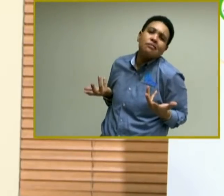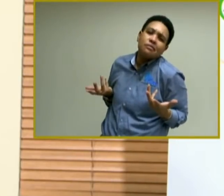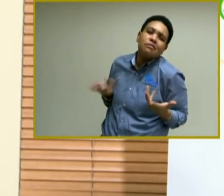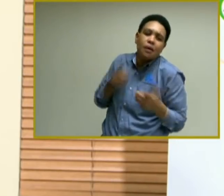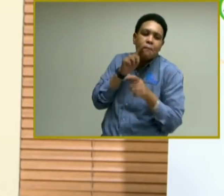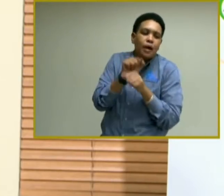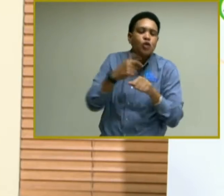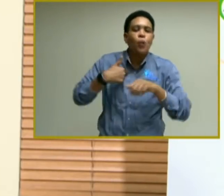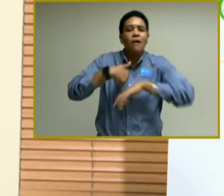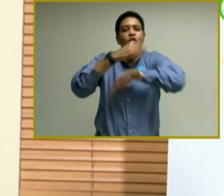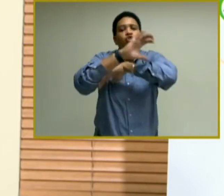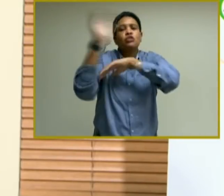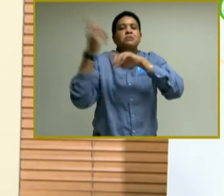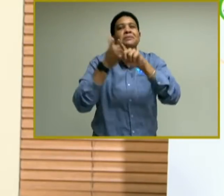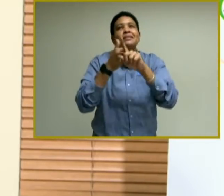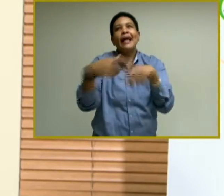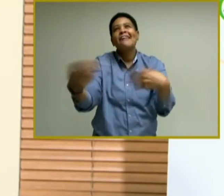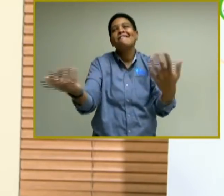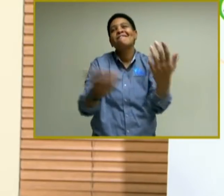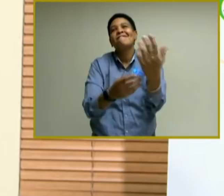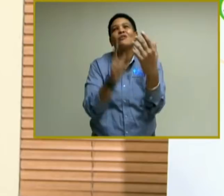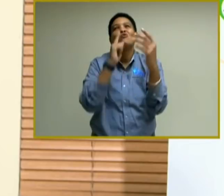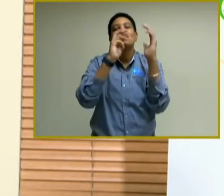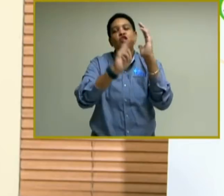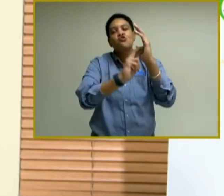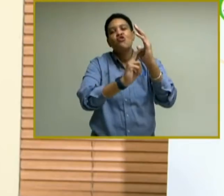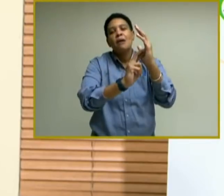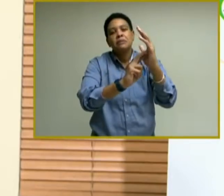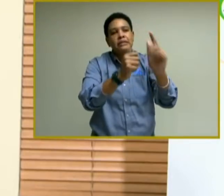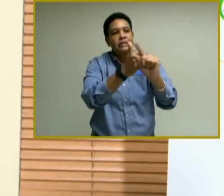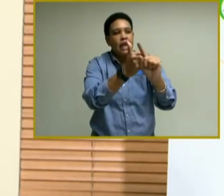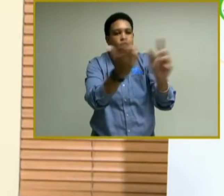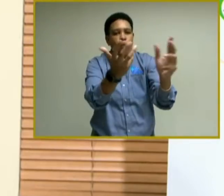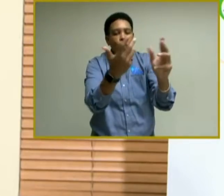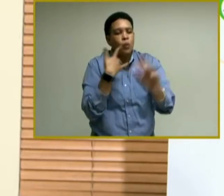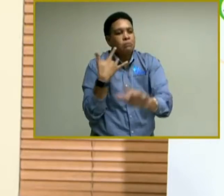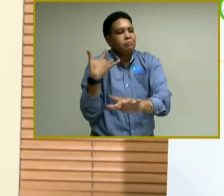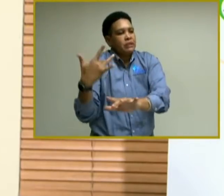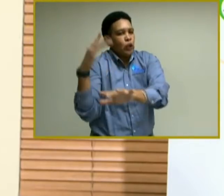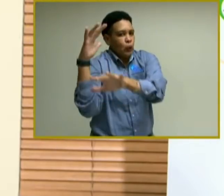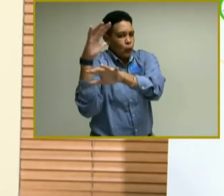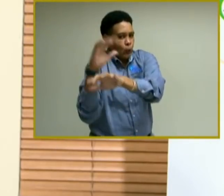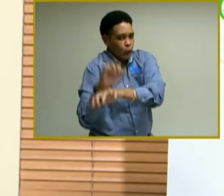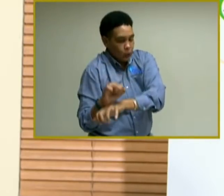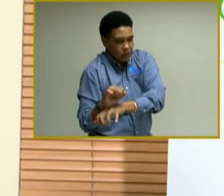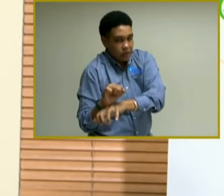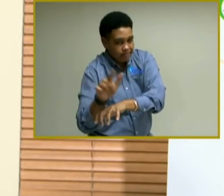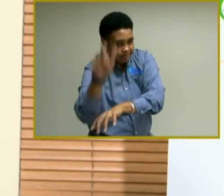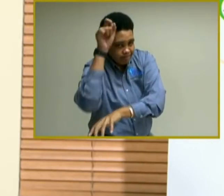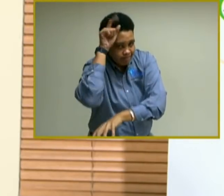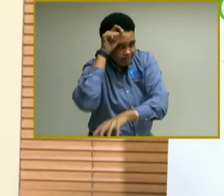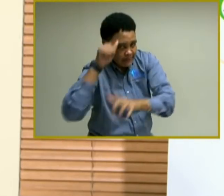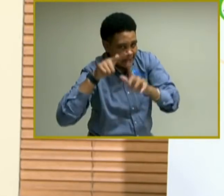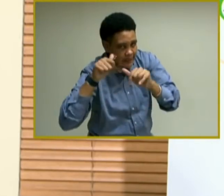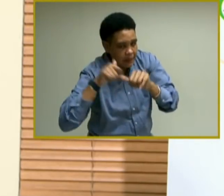Christmas that is representative of what we are accustomed to, but at the same time, adding